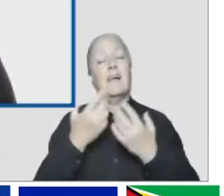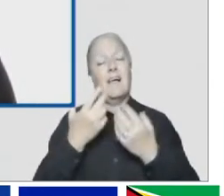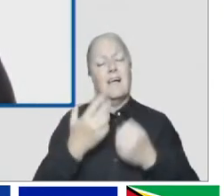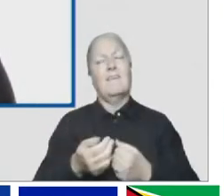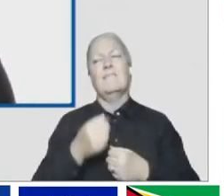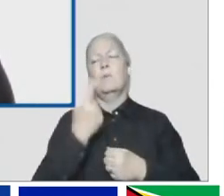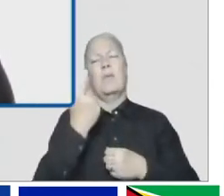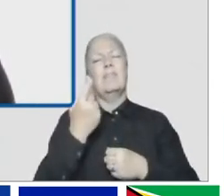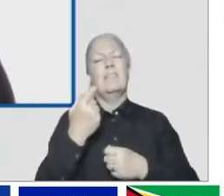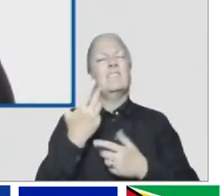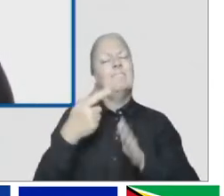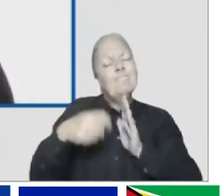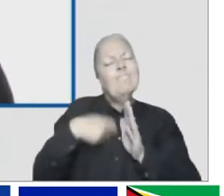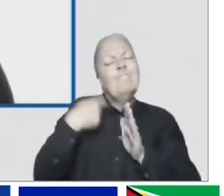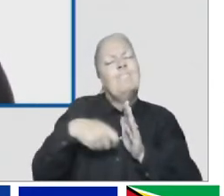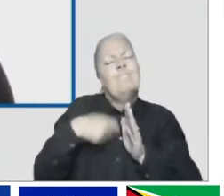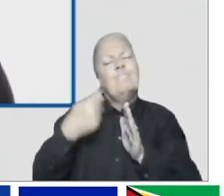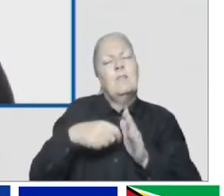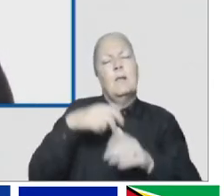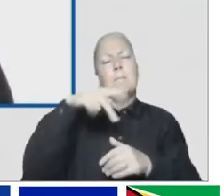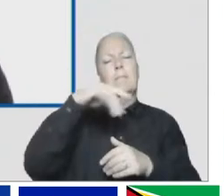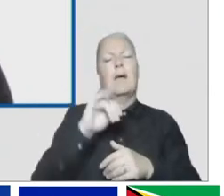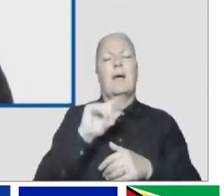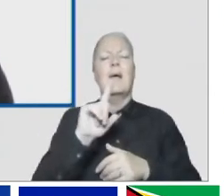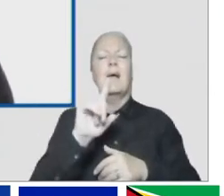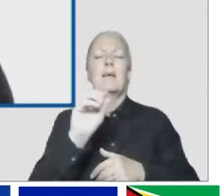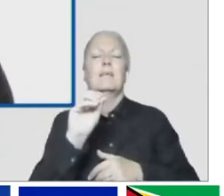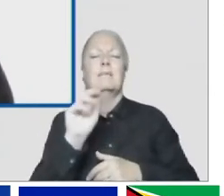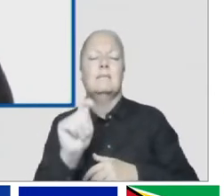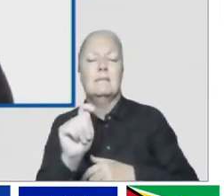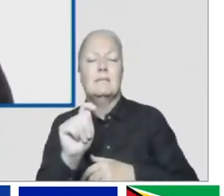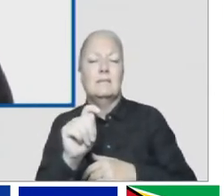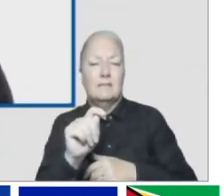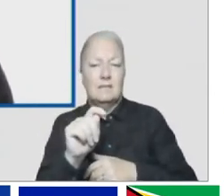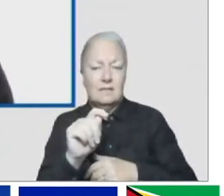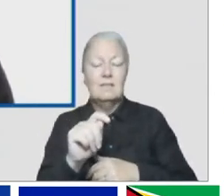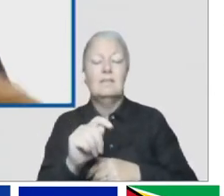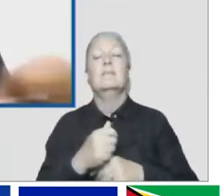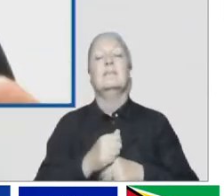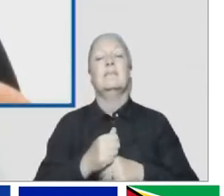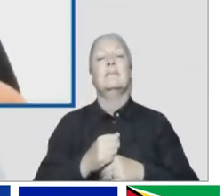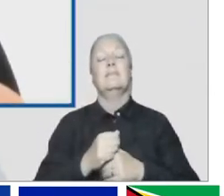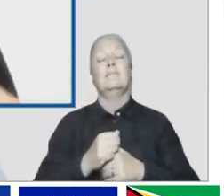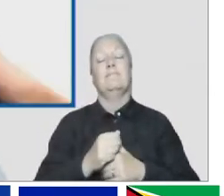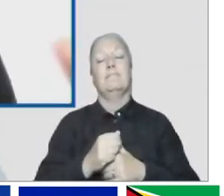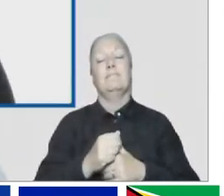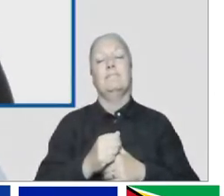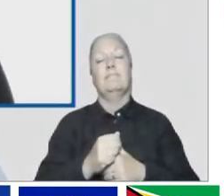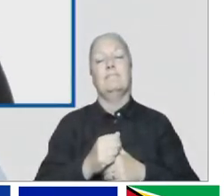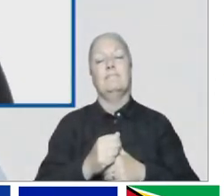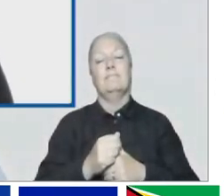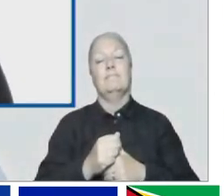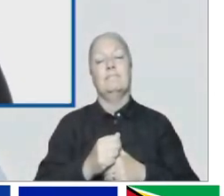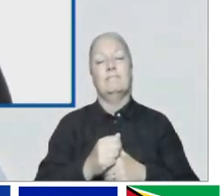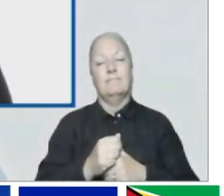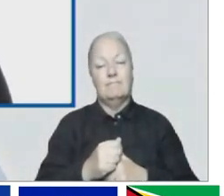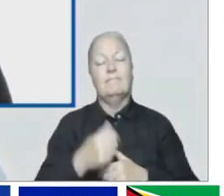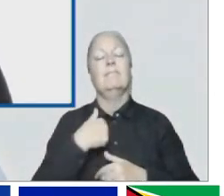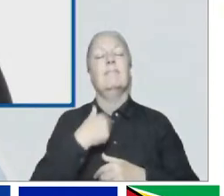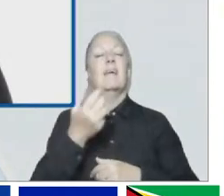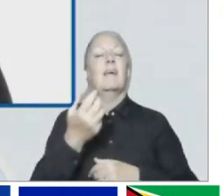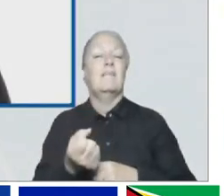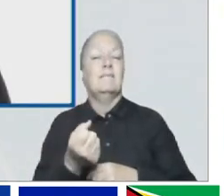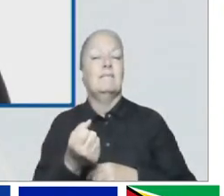on the Coalition of Climate Resilient Investments, CCRI, where we've developed with help from the University of